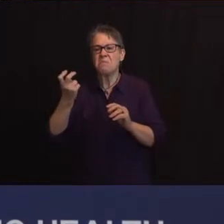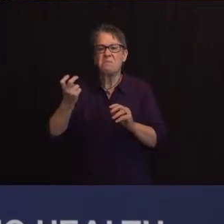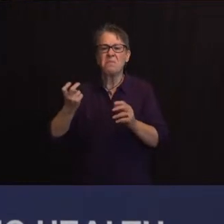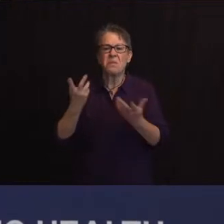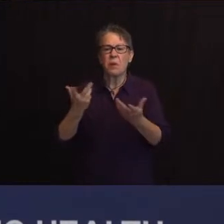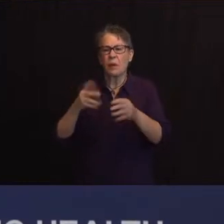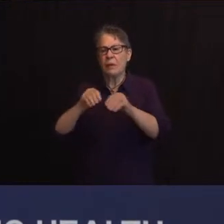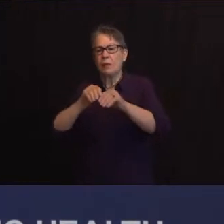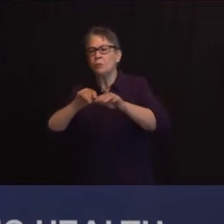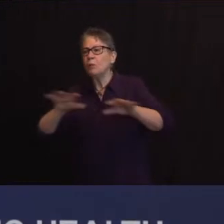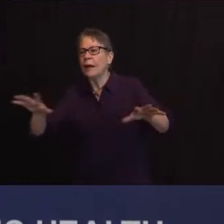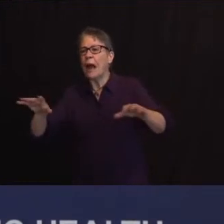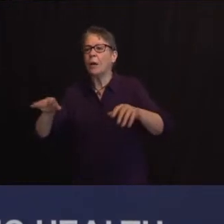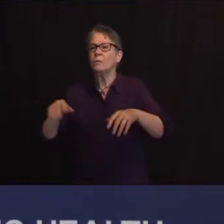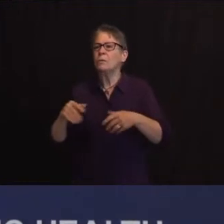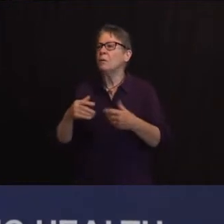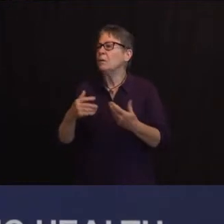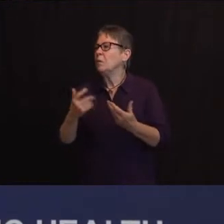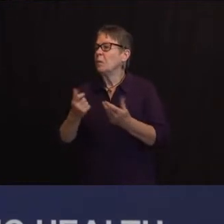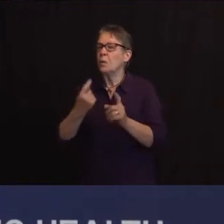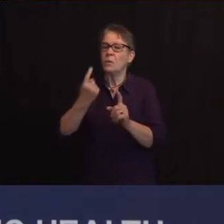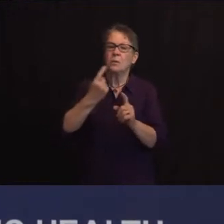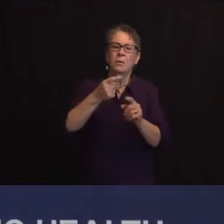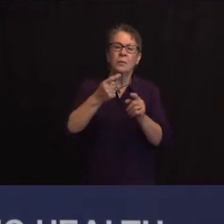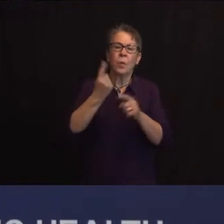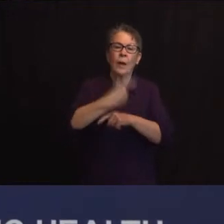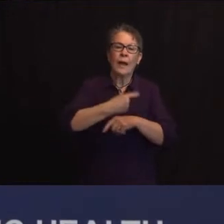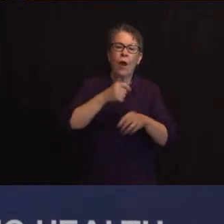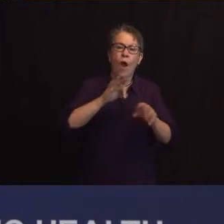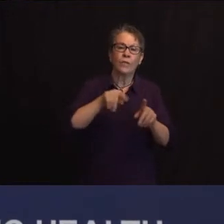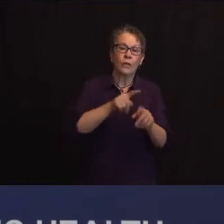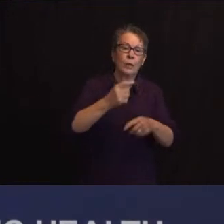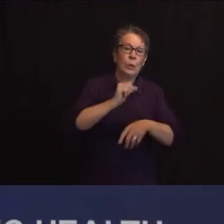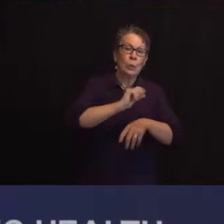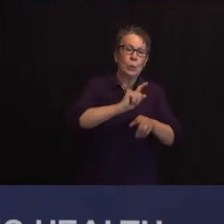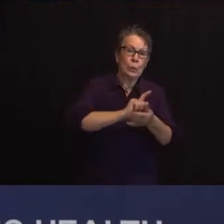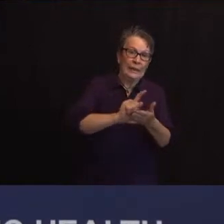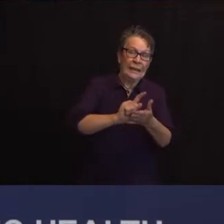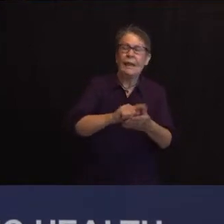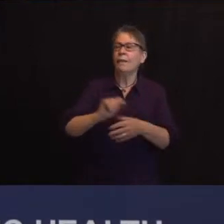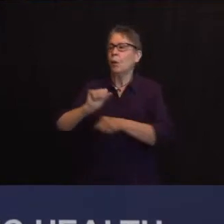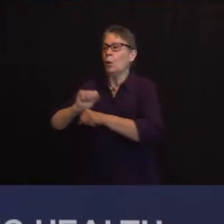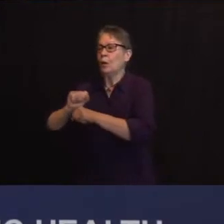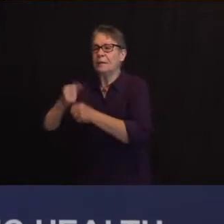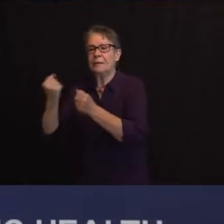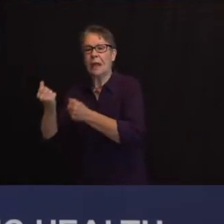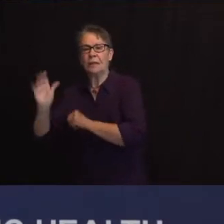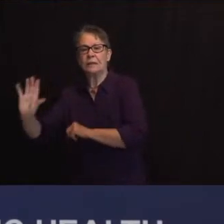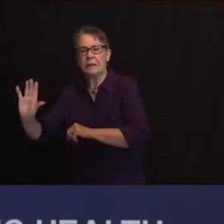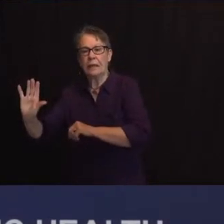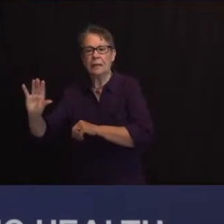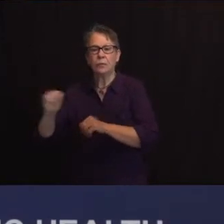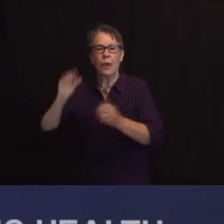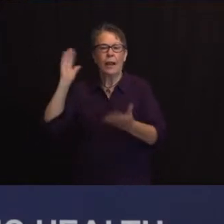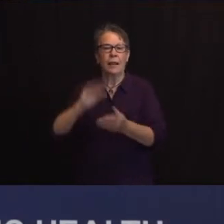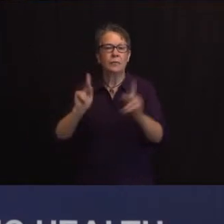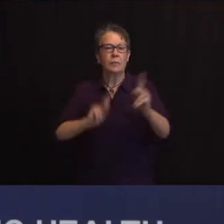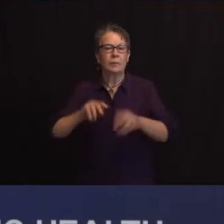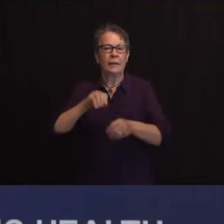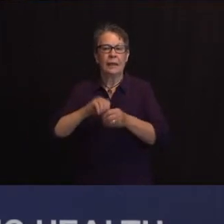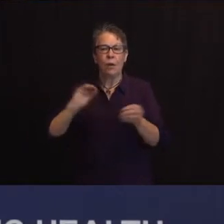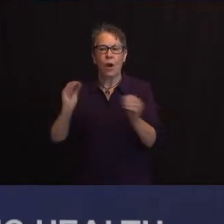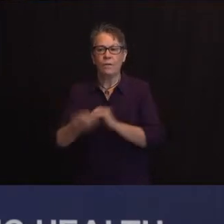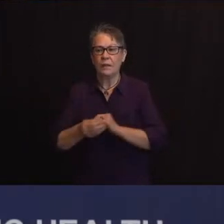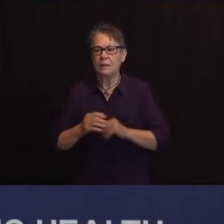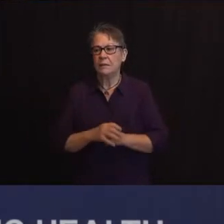mean, some of us have been going in every day, but a lot of folks rightfully have been able to do this from home. My gut tells me, not just in